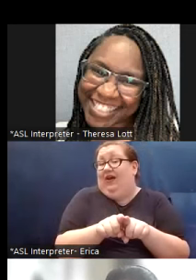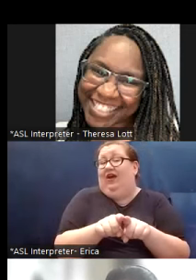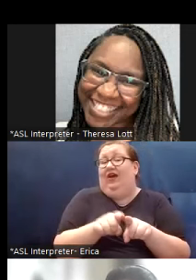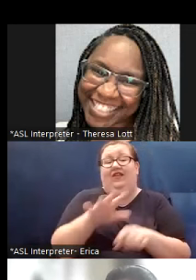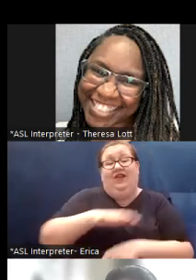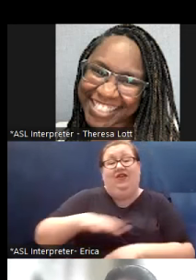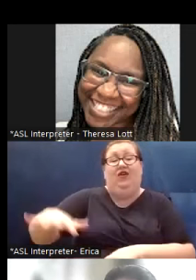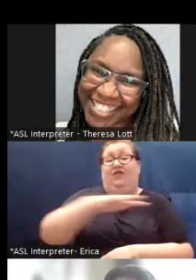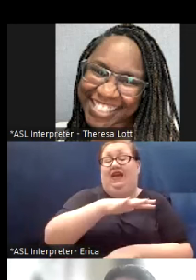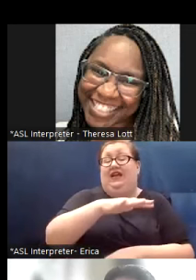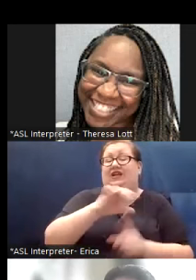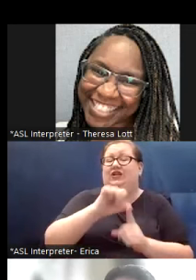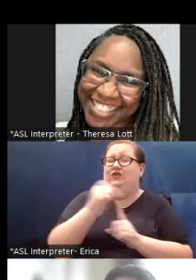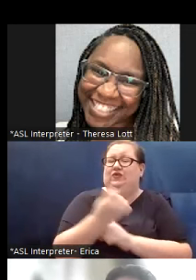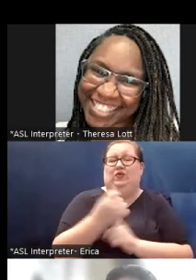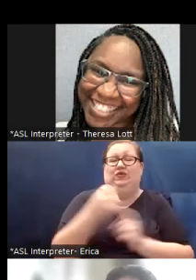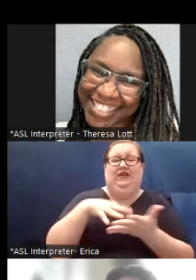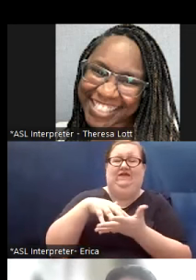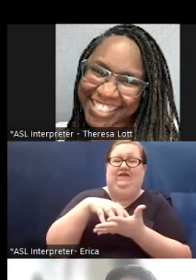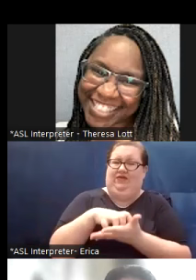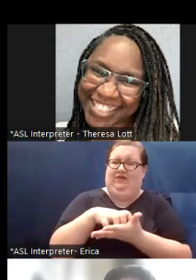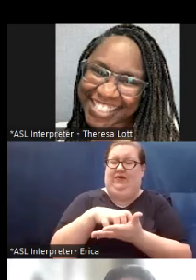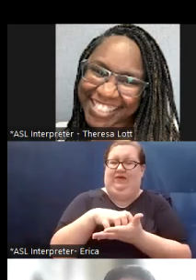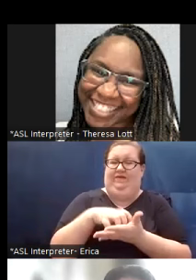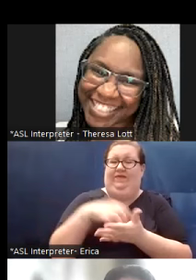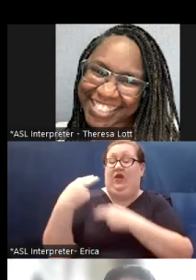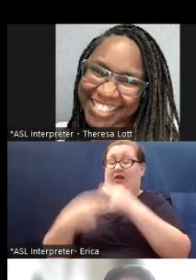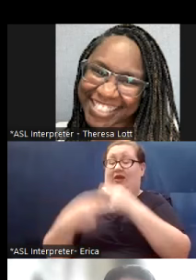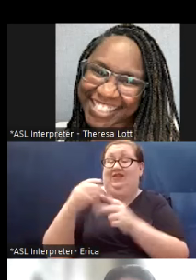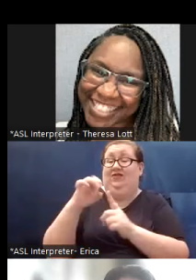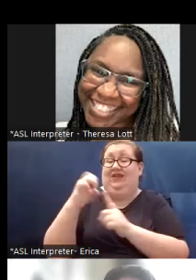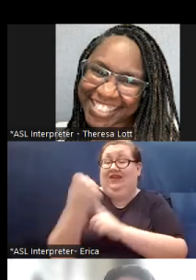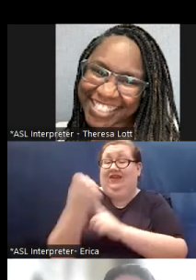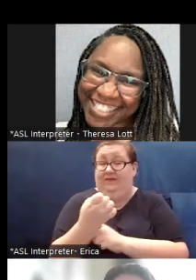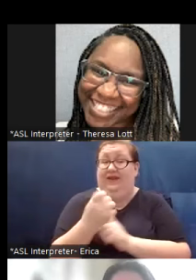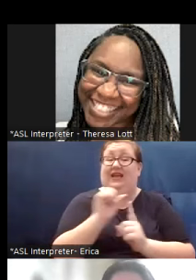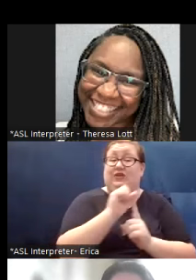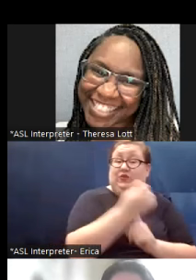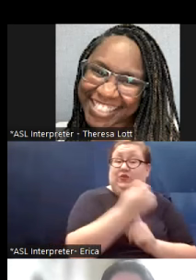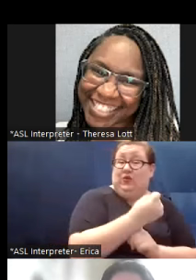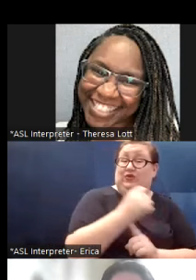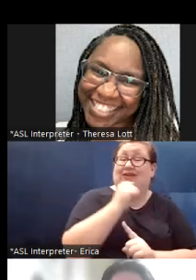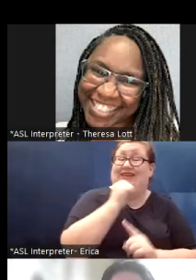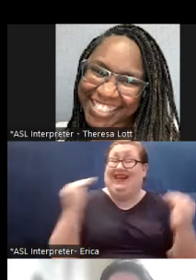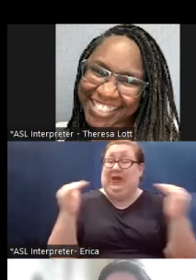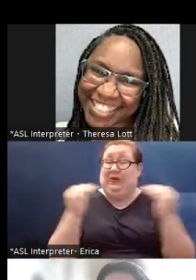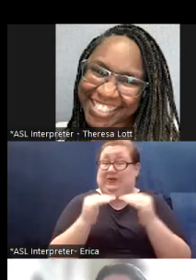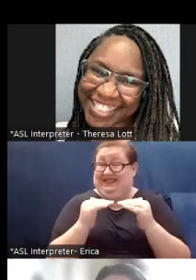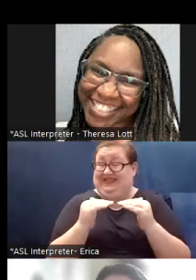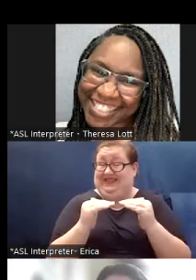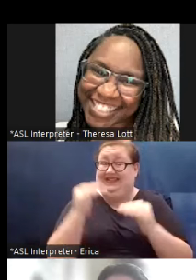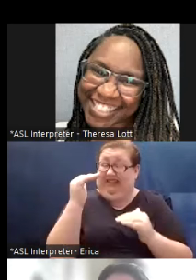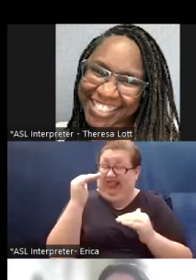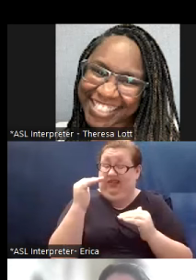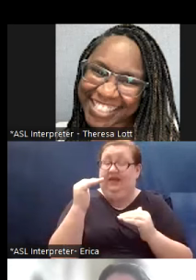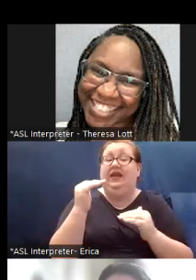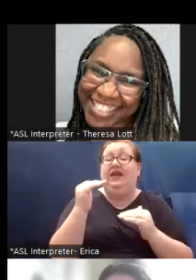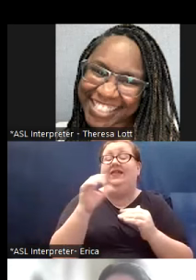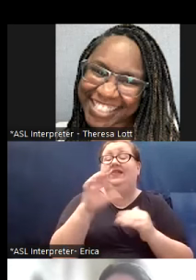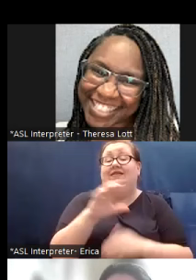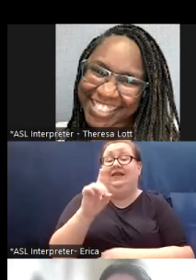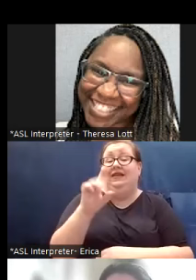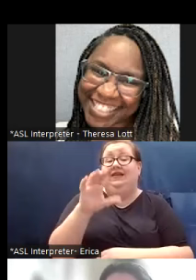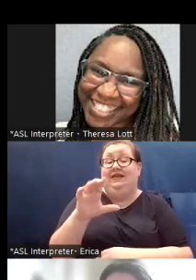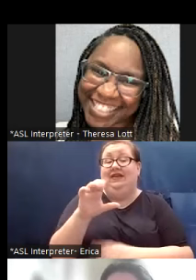vulnerable. With a history of environmental and social inequity, the CDC Social Vulnerability Index mapped